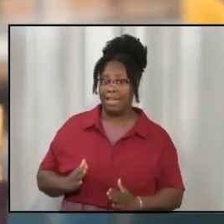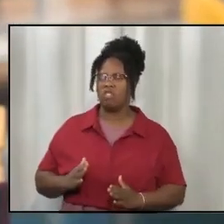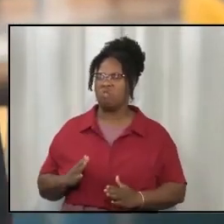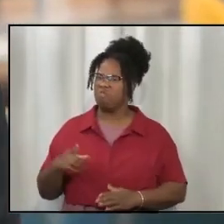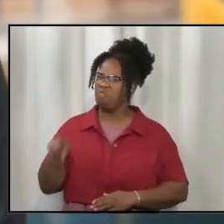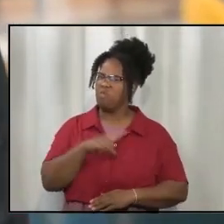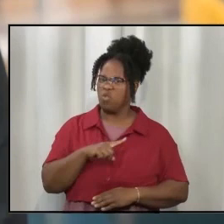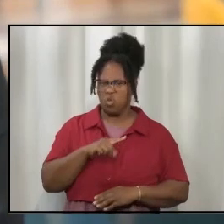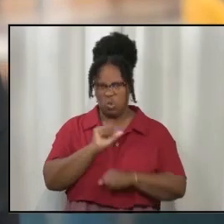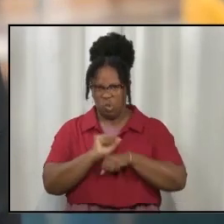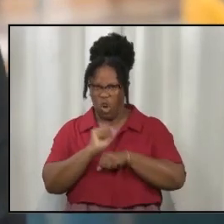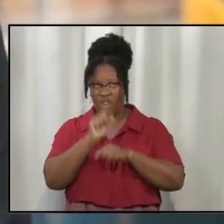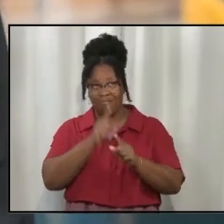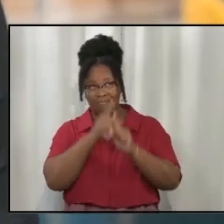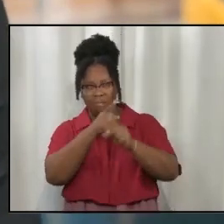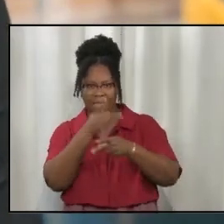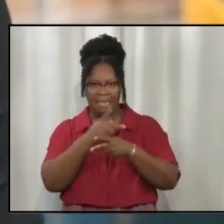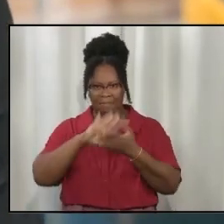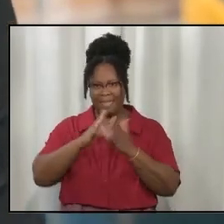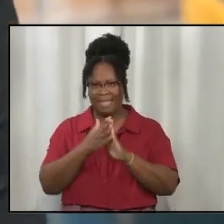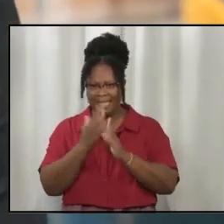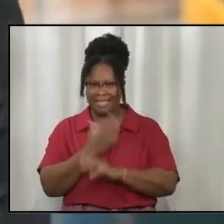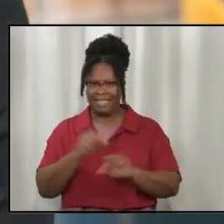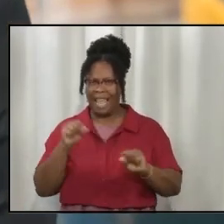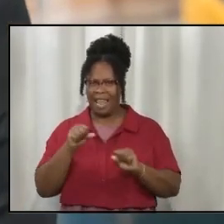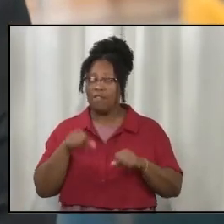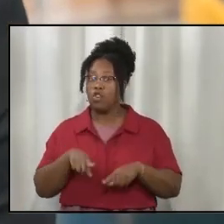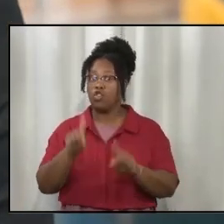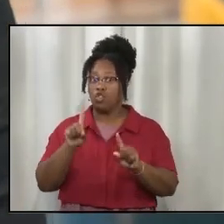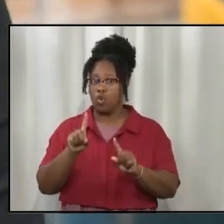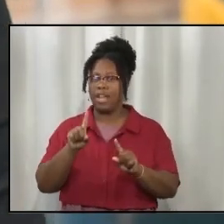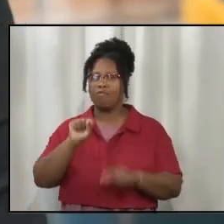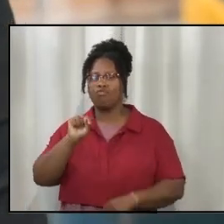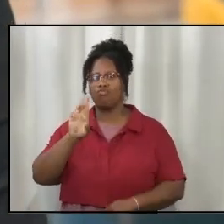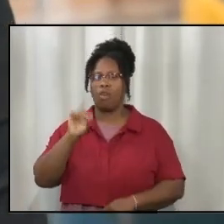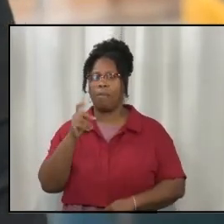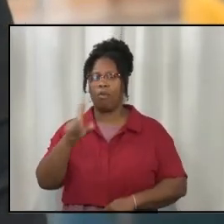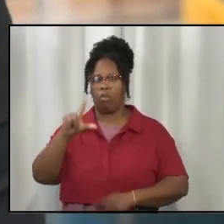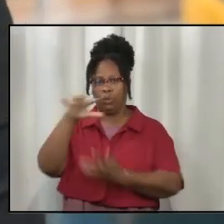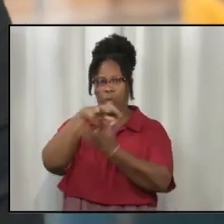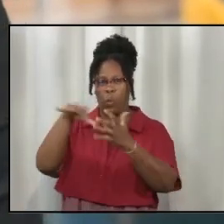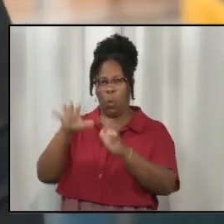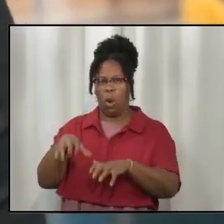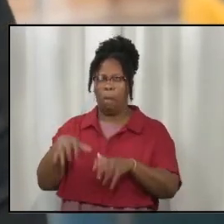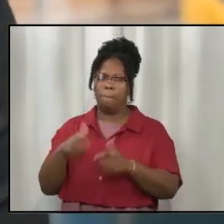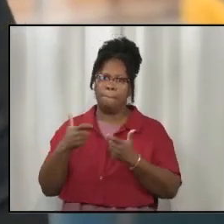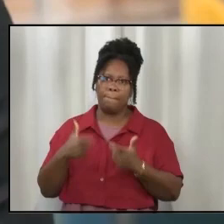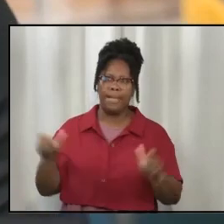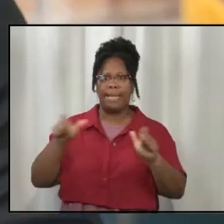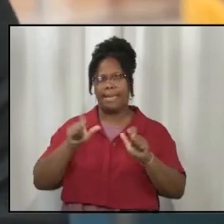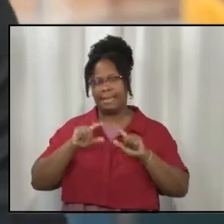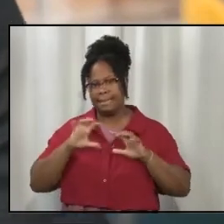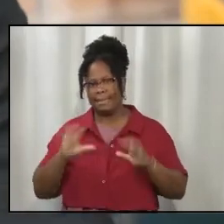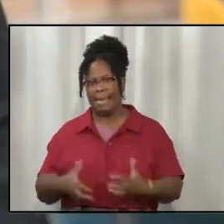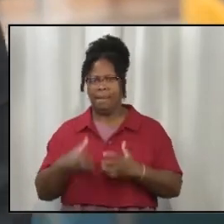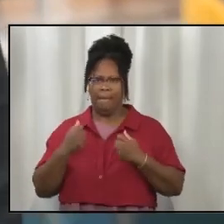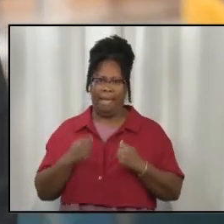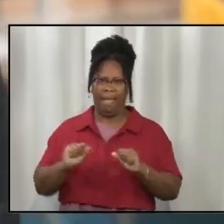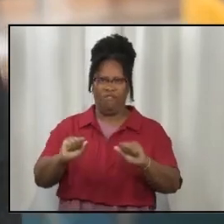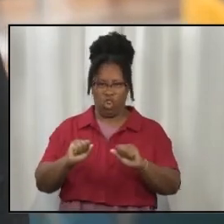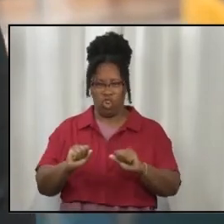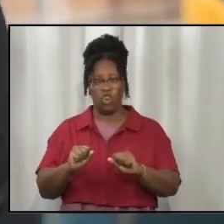city safe during Sunday's tropical storm. It was a big team effort, and we are, over time, building more and